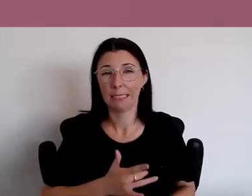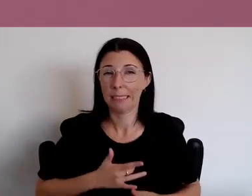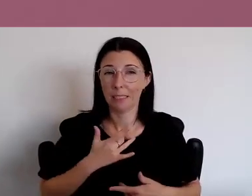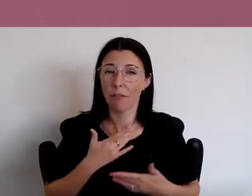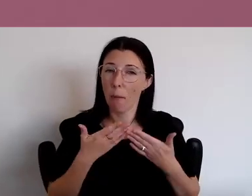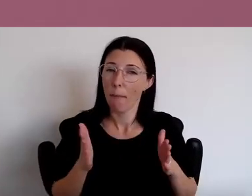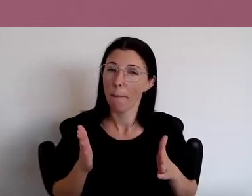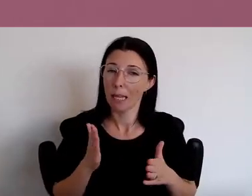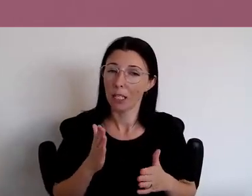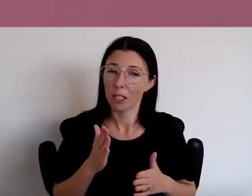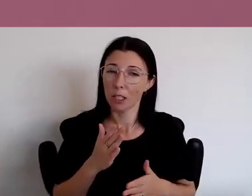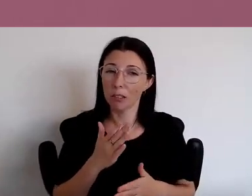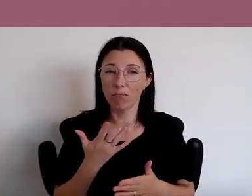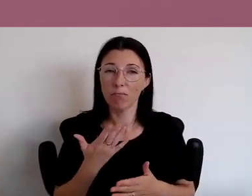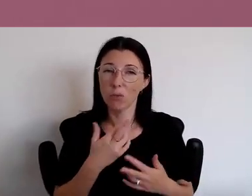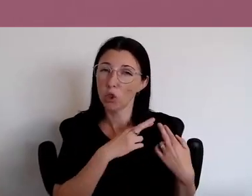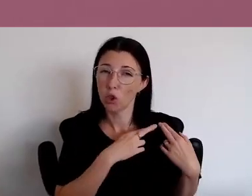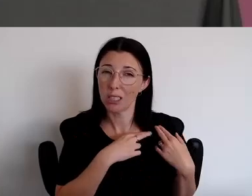for future public interest disclosures.